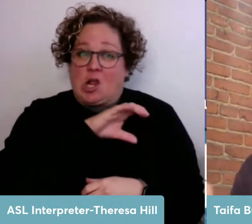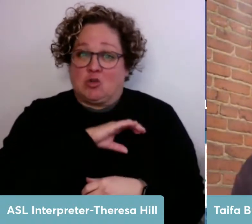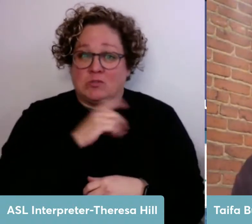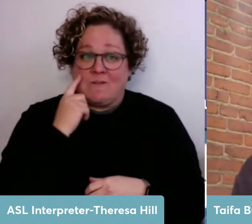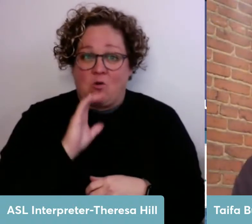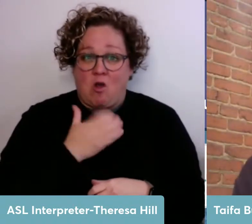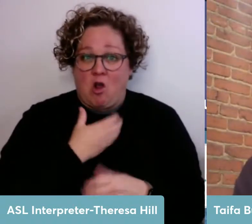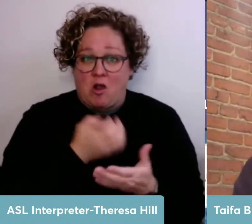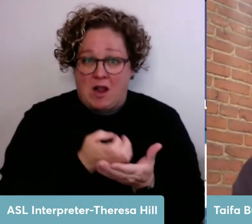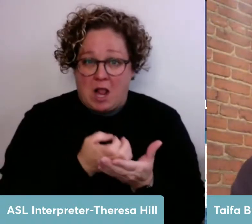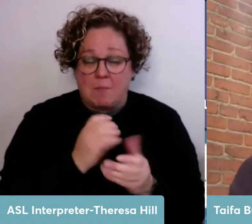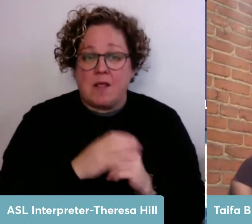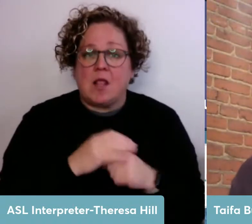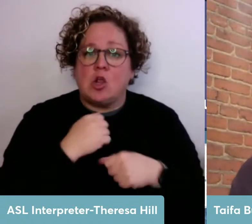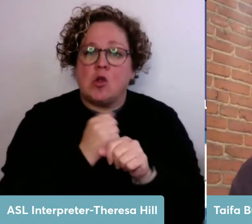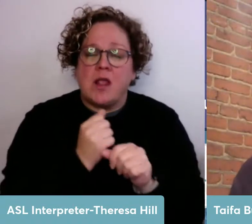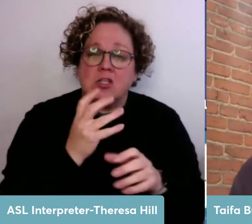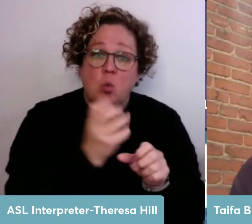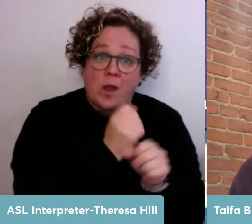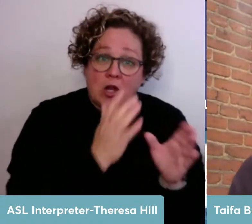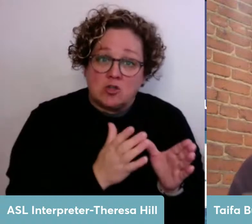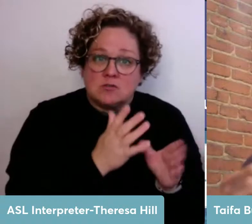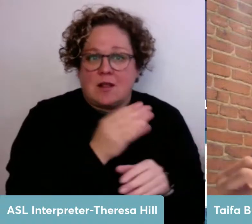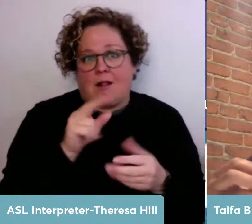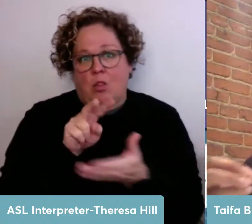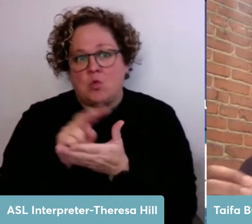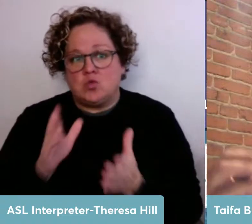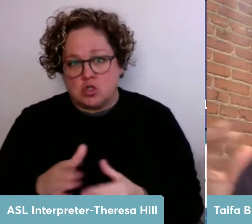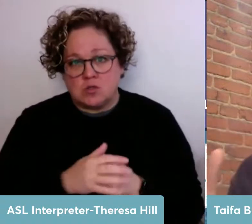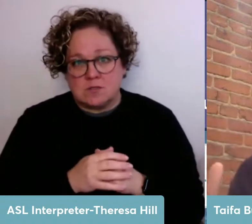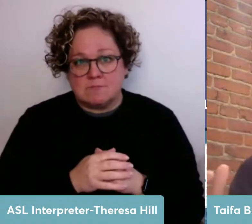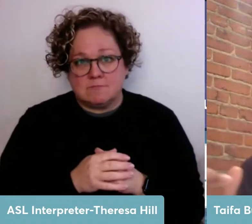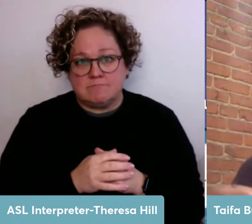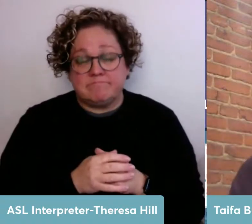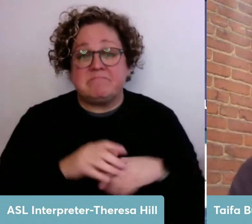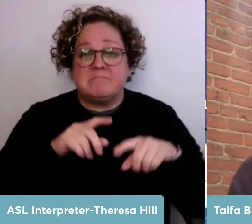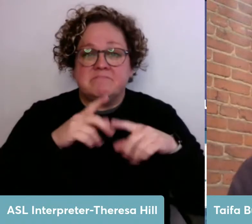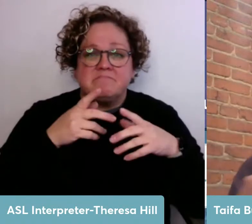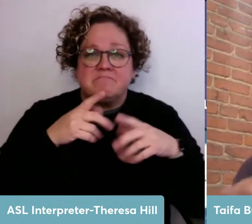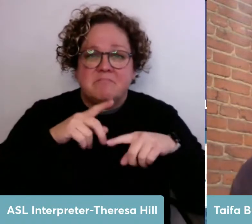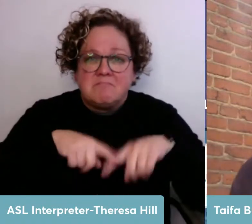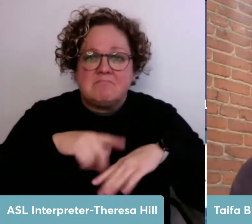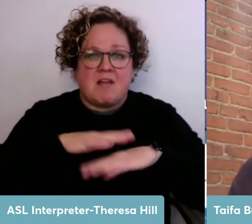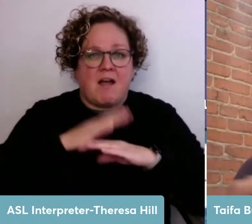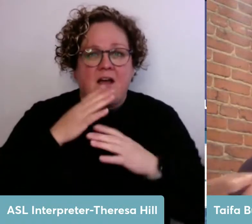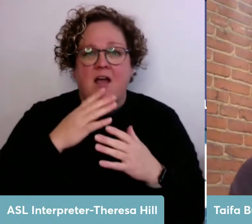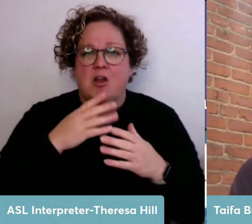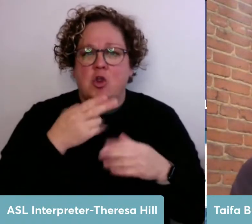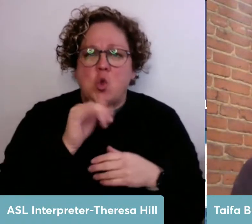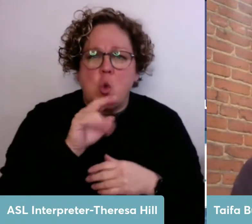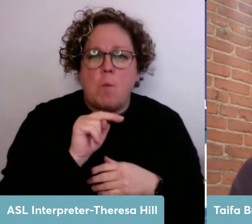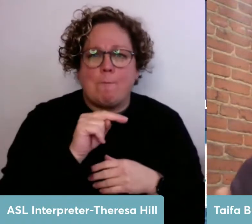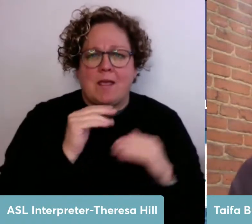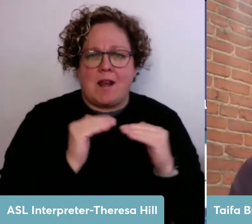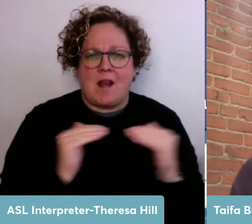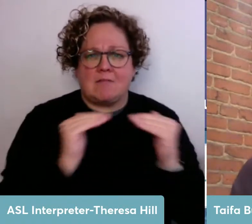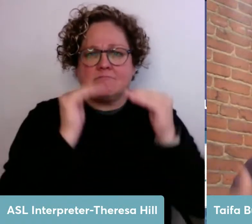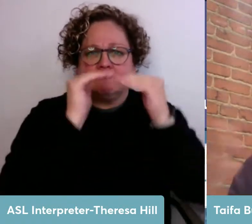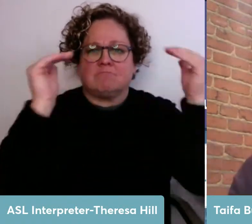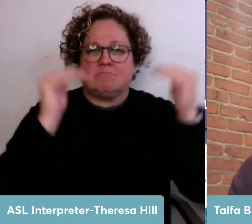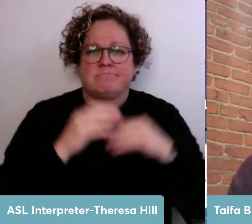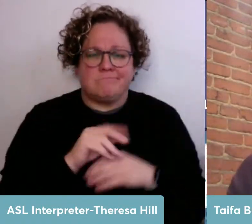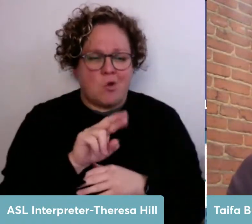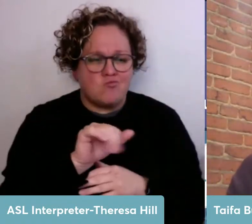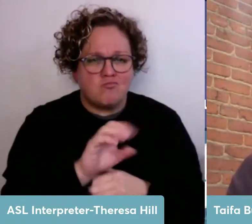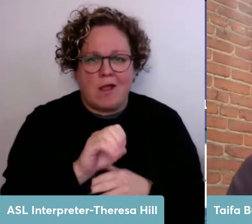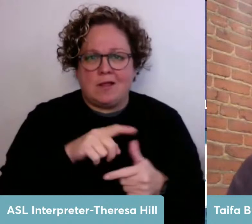is that it creates winners and losers. Based on human hierarchies defined by race and class and gender